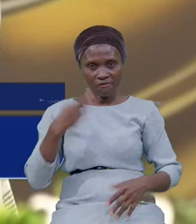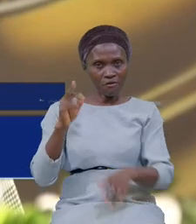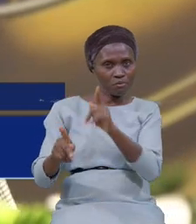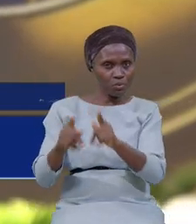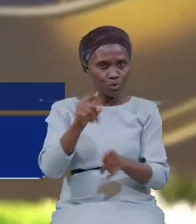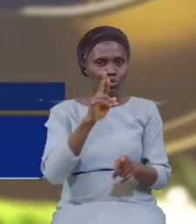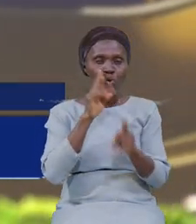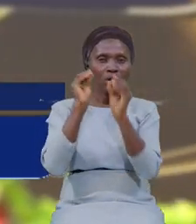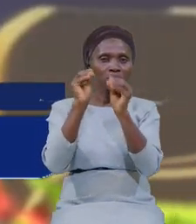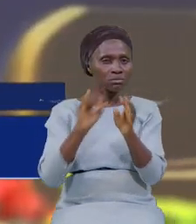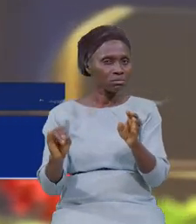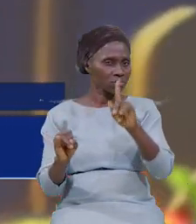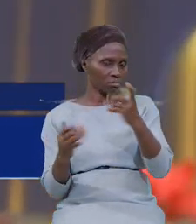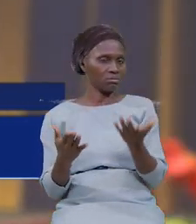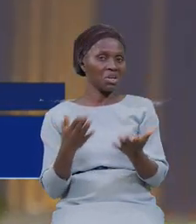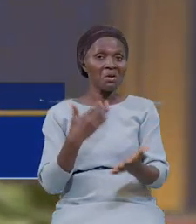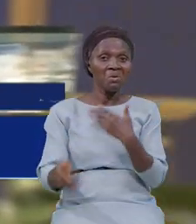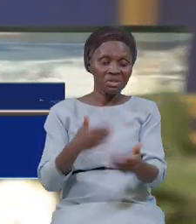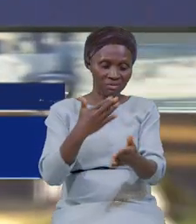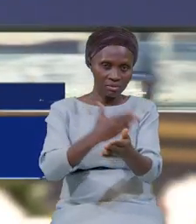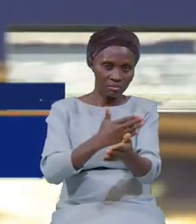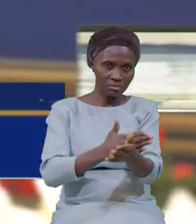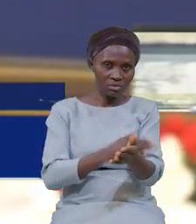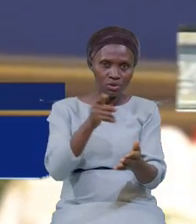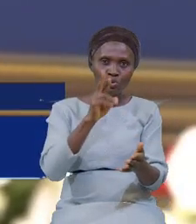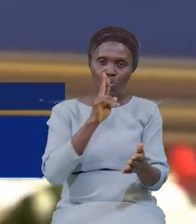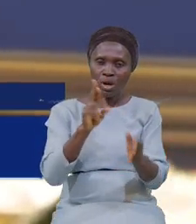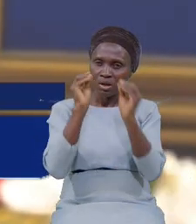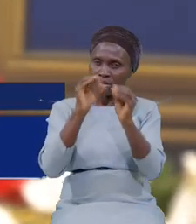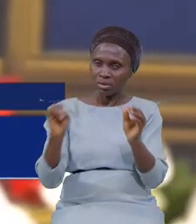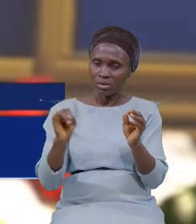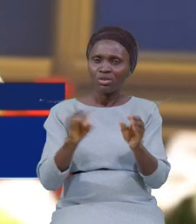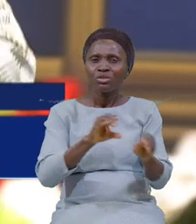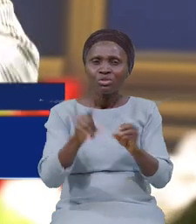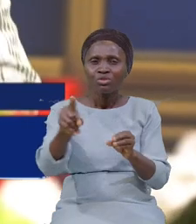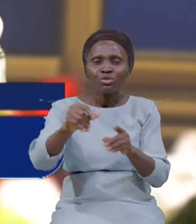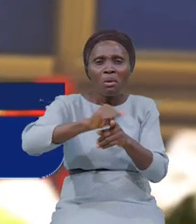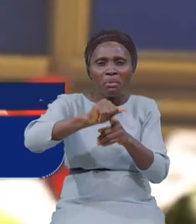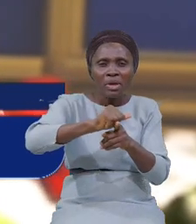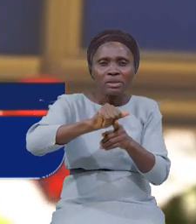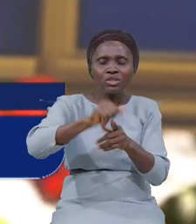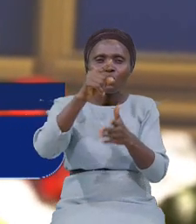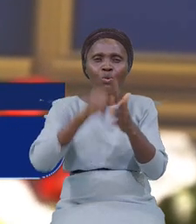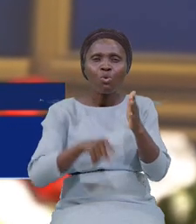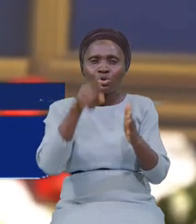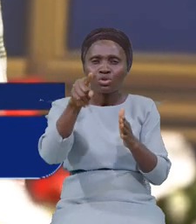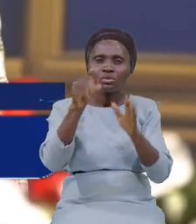Whatever subject you are teaching, do you make application of what you teach? The mother of Moses